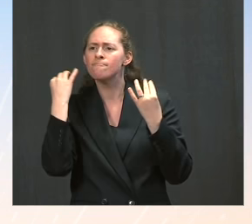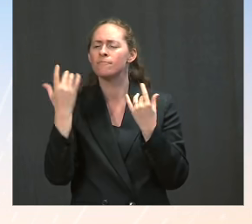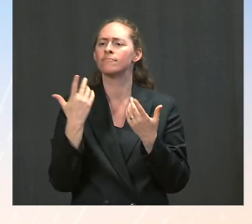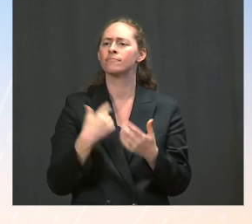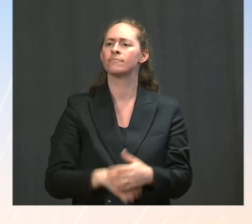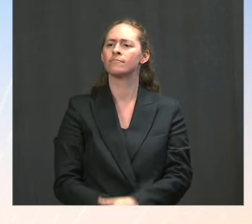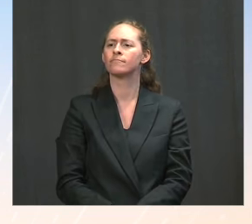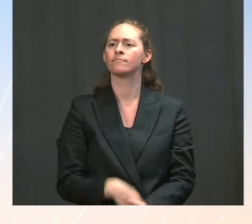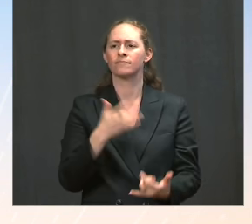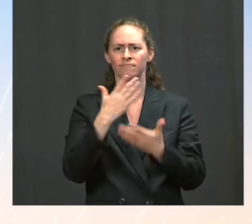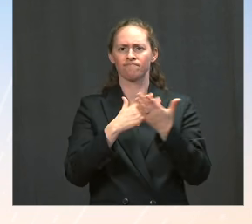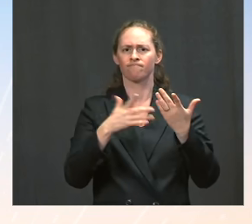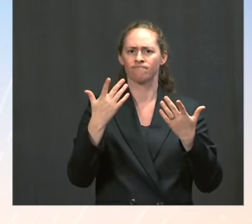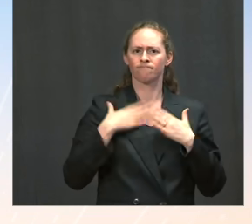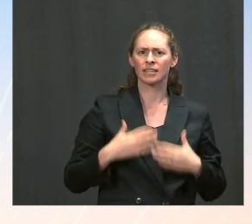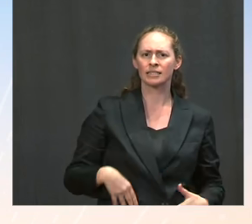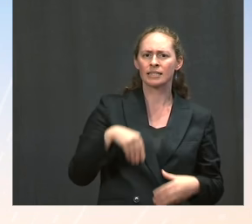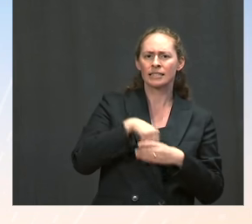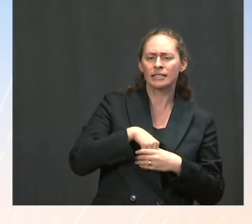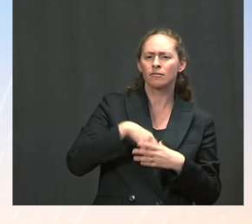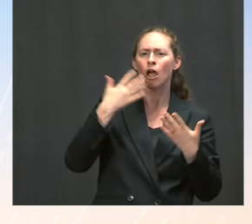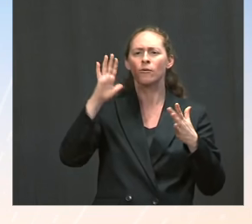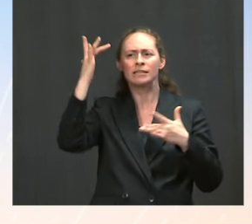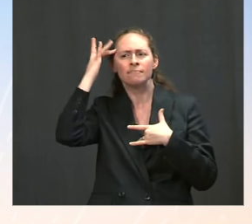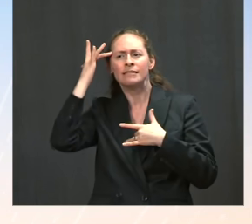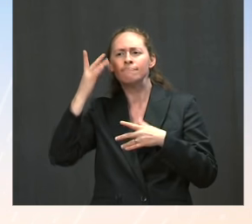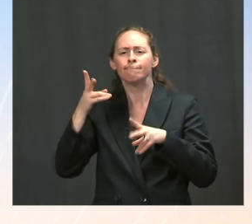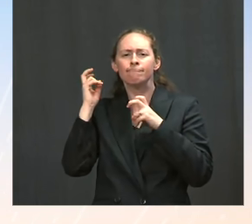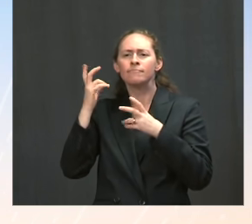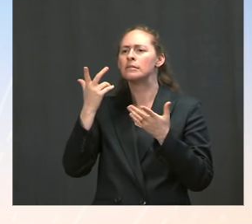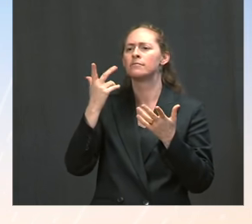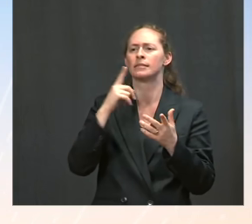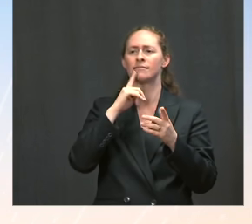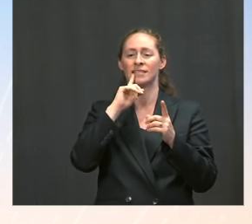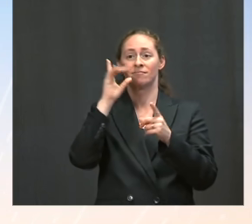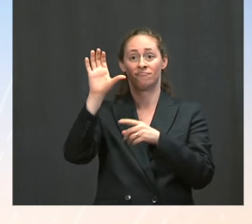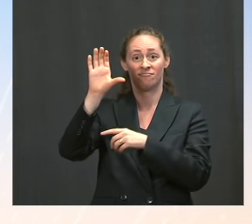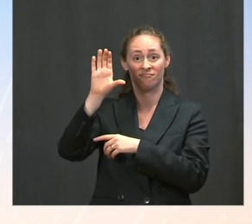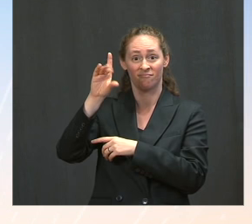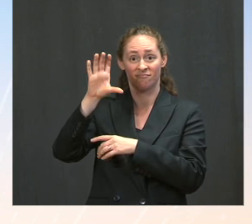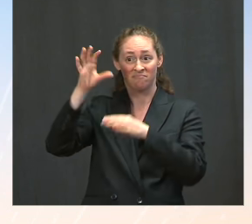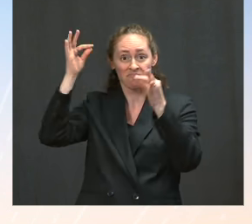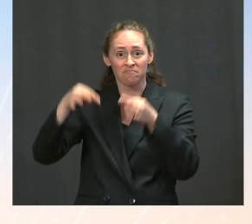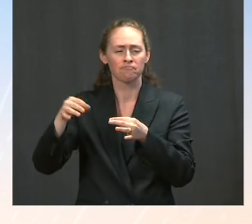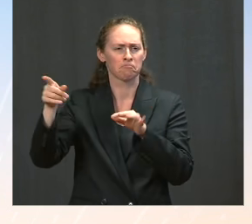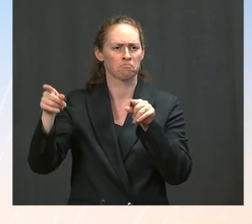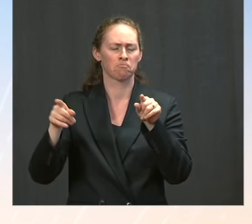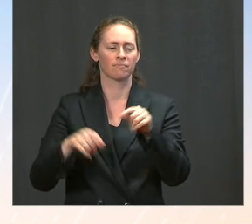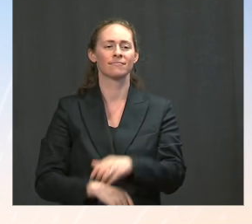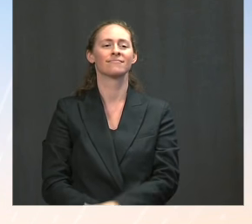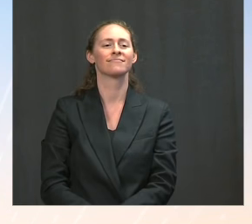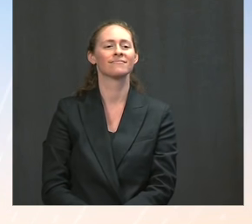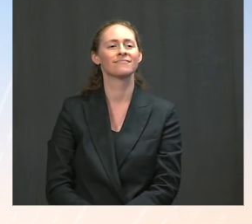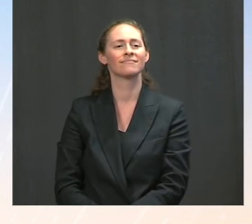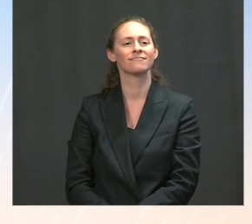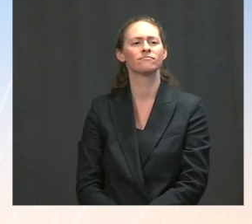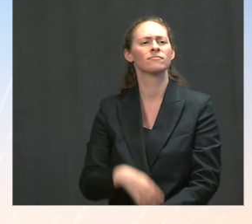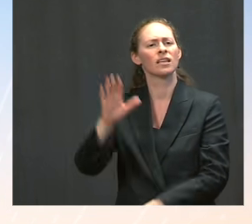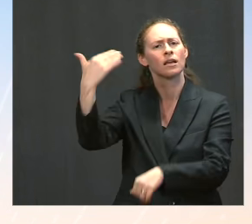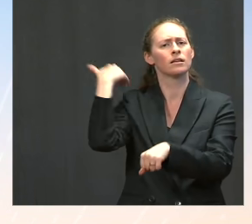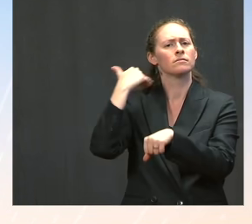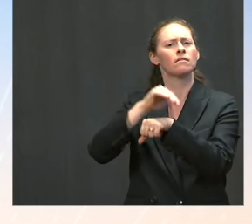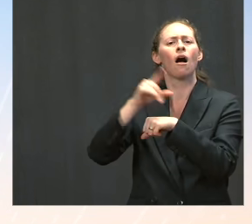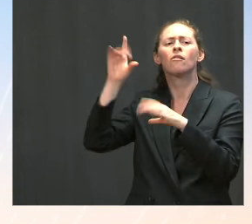not proactive guidance that the CDC is providing. Last night, the president said you're not going to get COVID if you have these